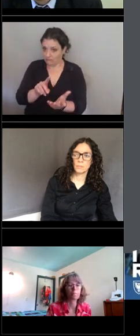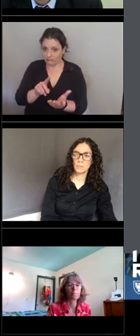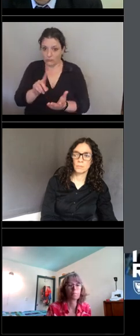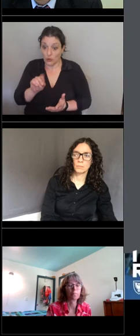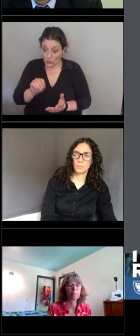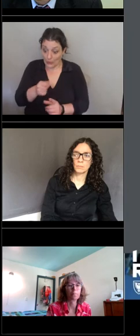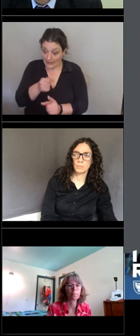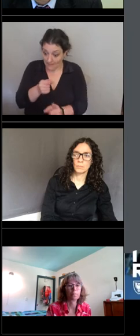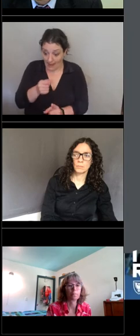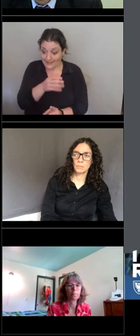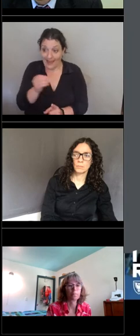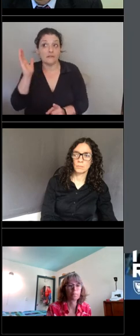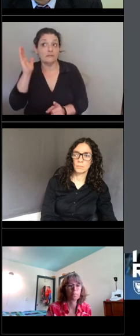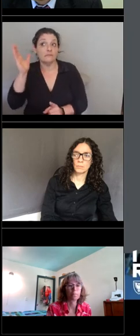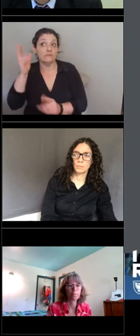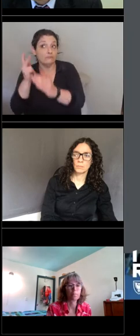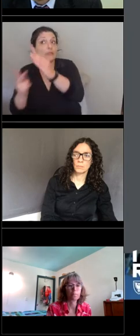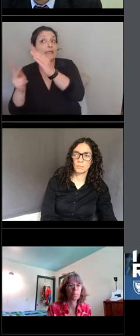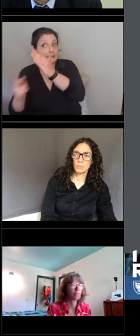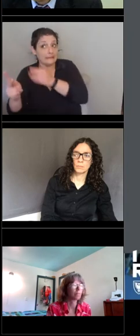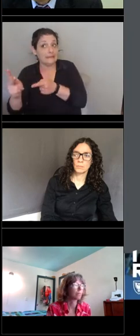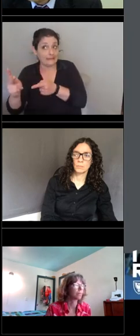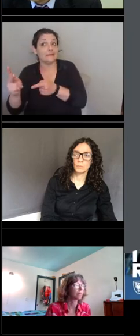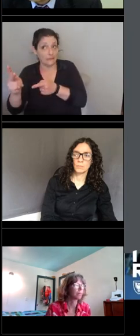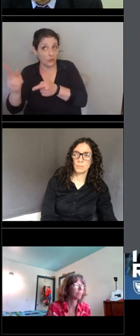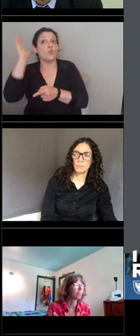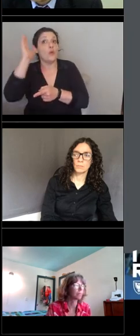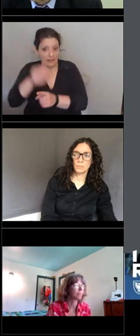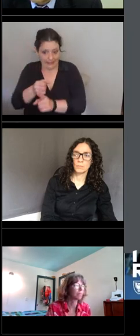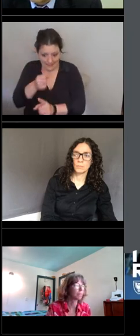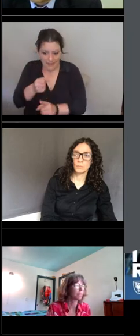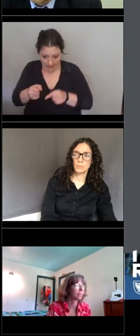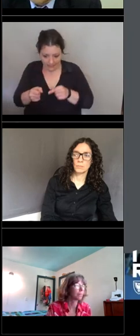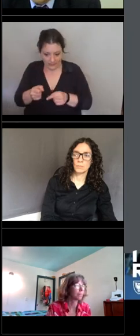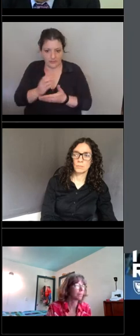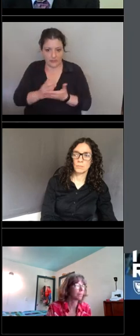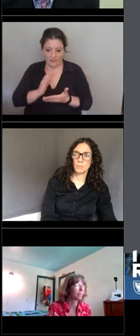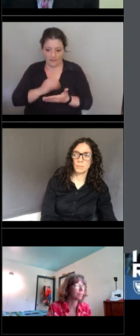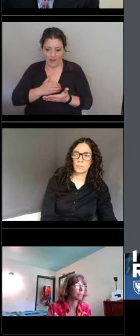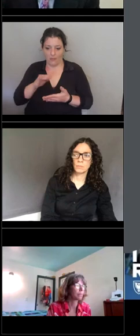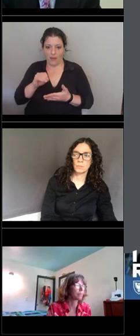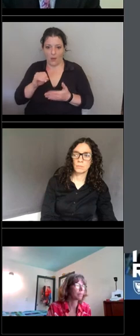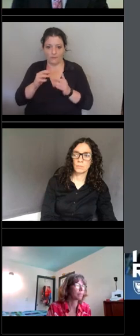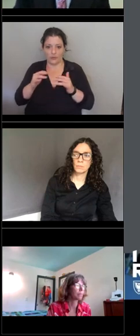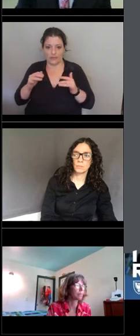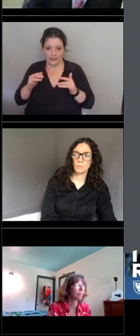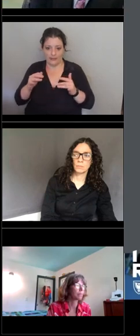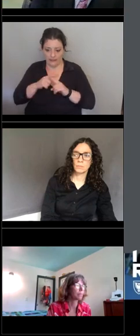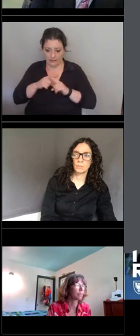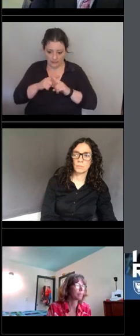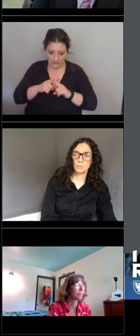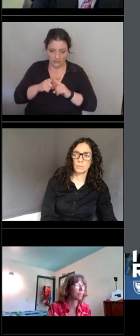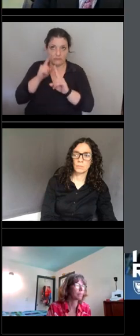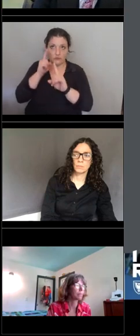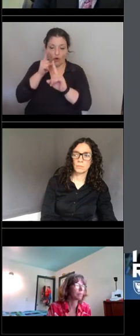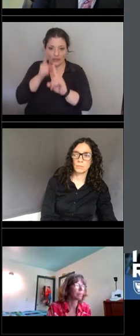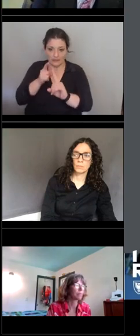impacting some of their biodiversity targets. So within the research category and the specifically assessment